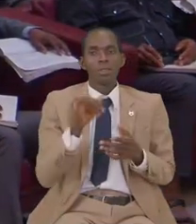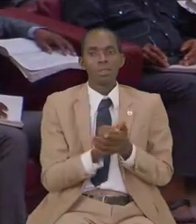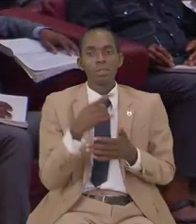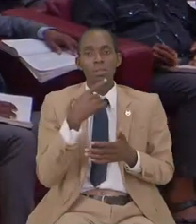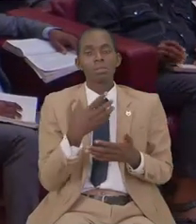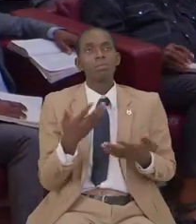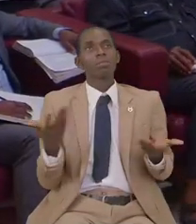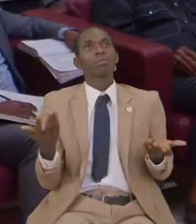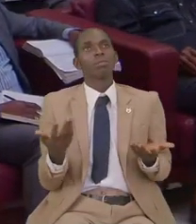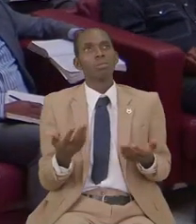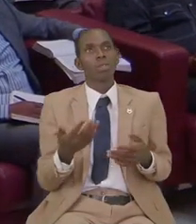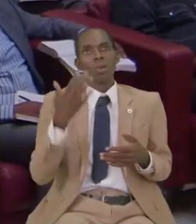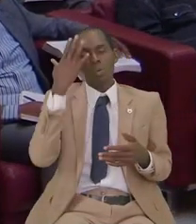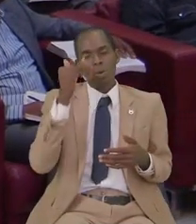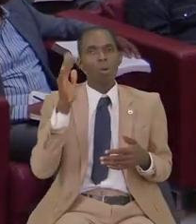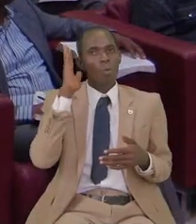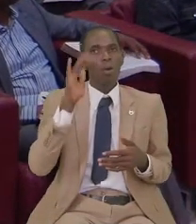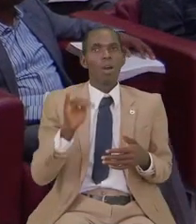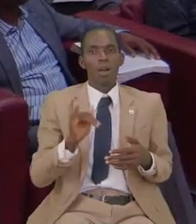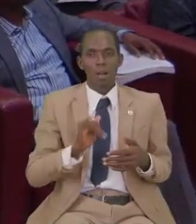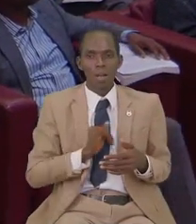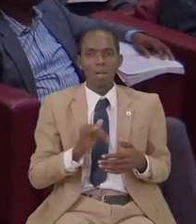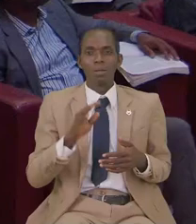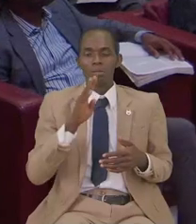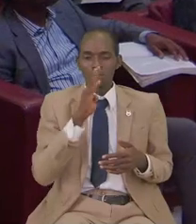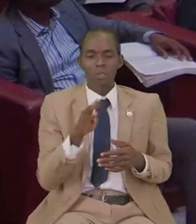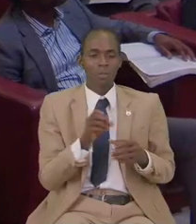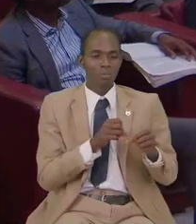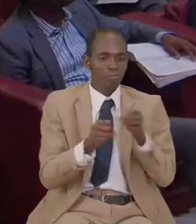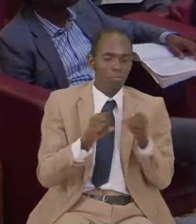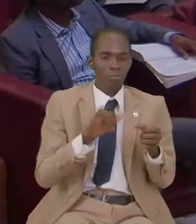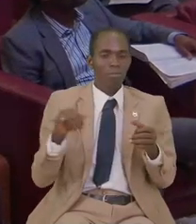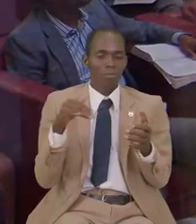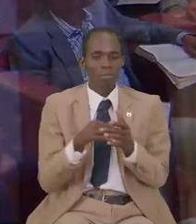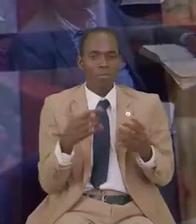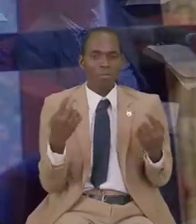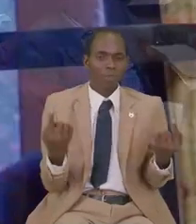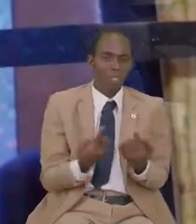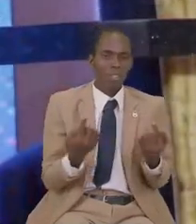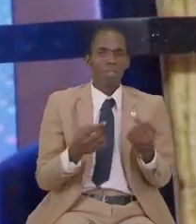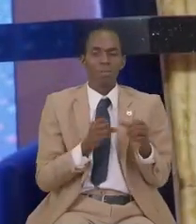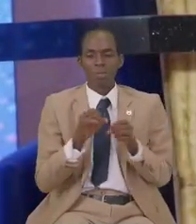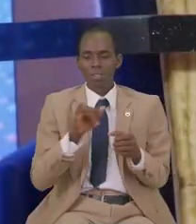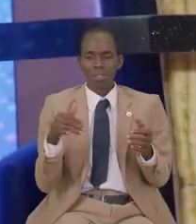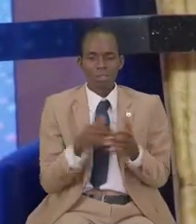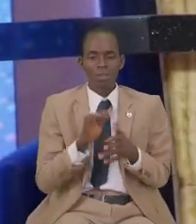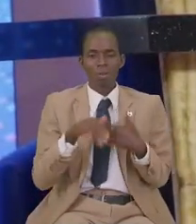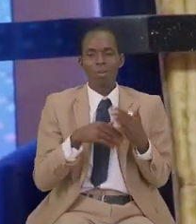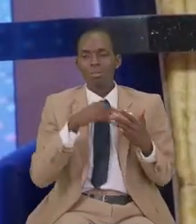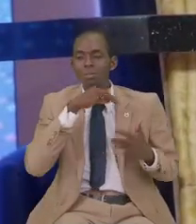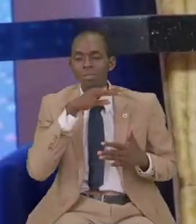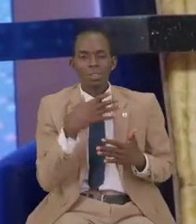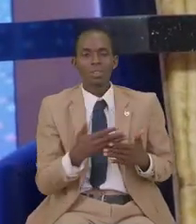why should I be resisting every day? You know, fighting against sin and fighting against all this corruption every